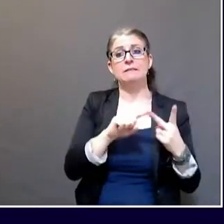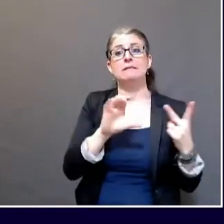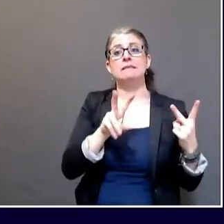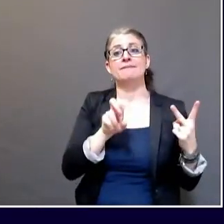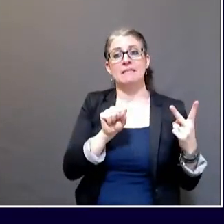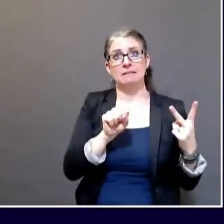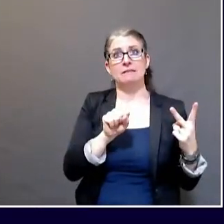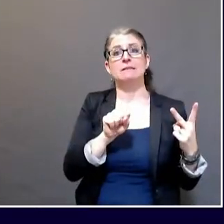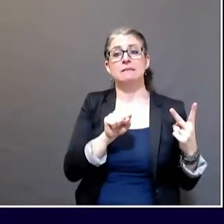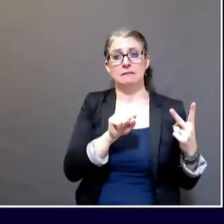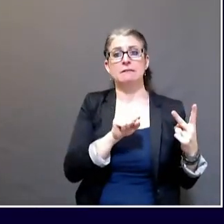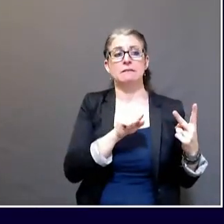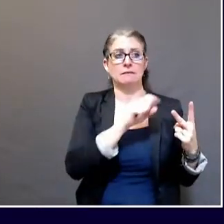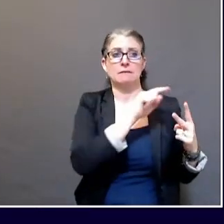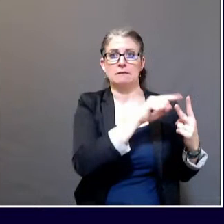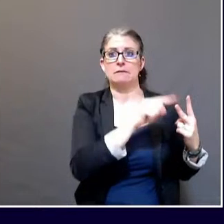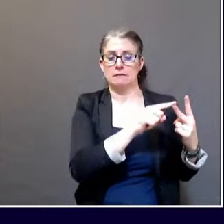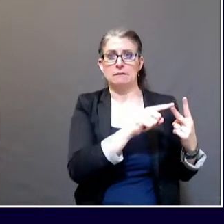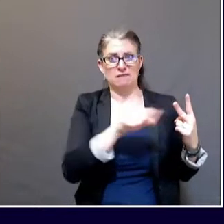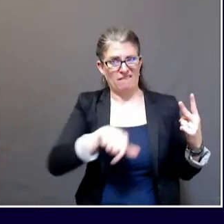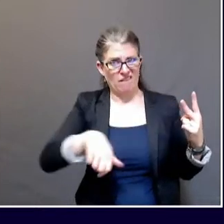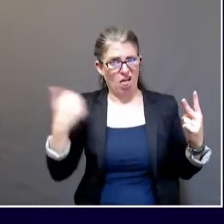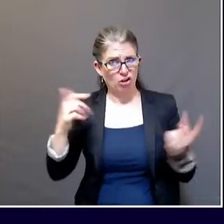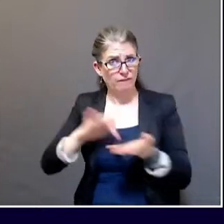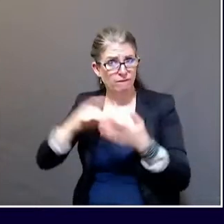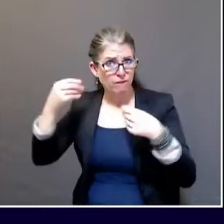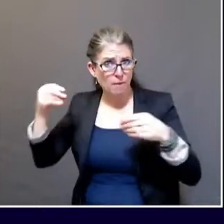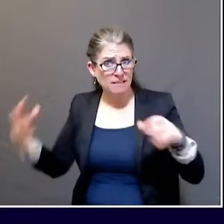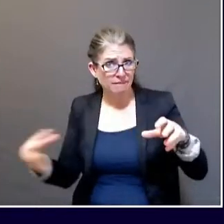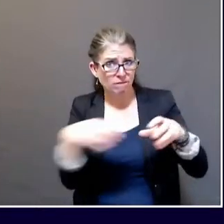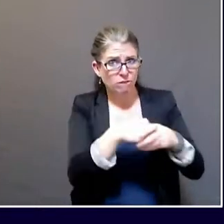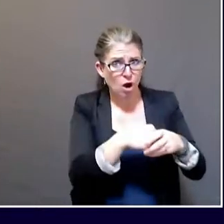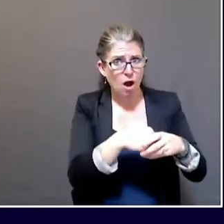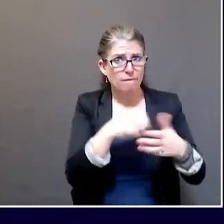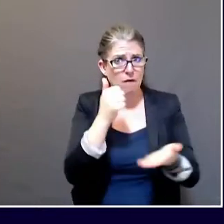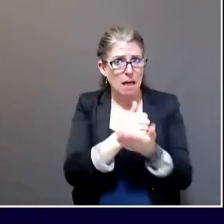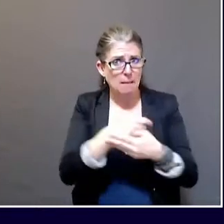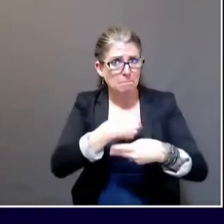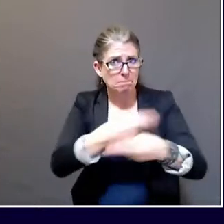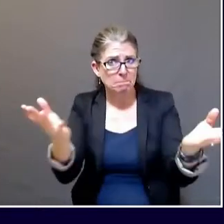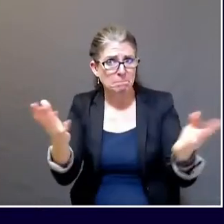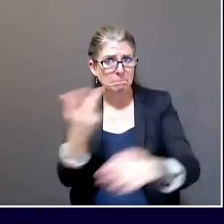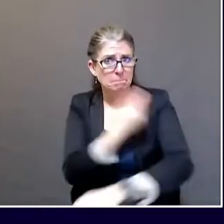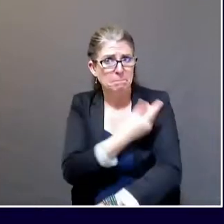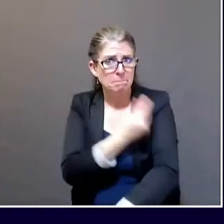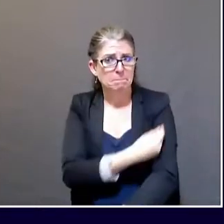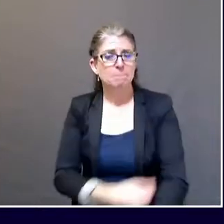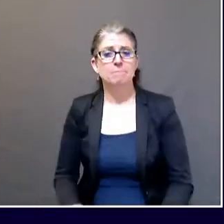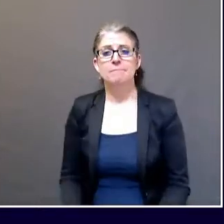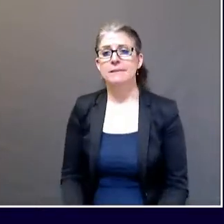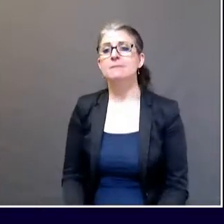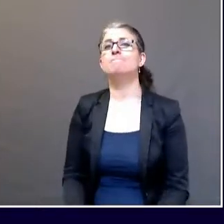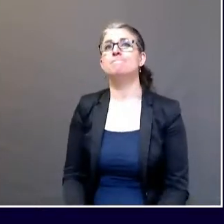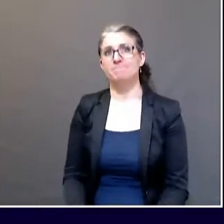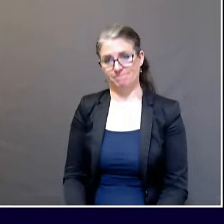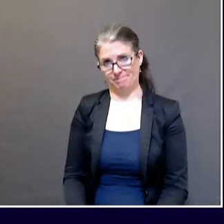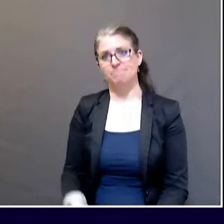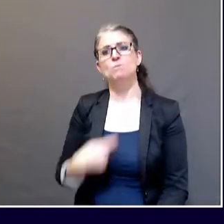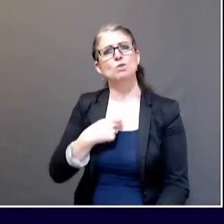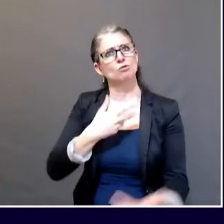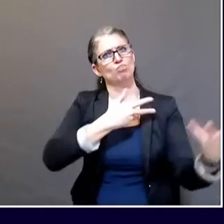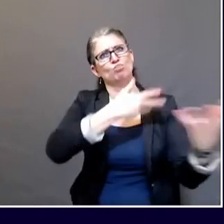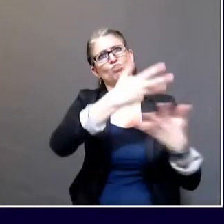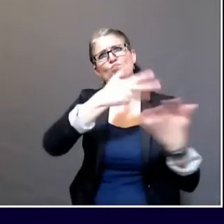have already been working with independent pharmacies in Maine to vaccinate residents and staff of long-term care